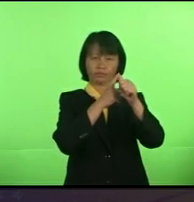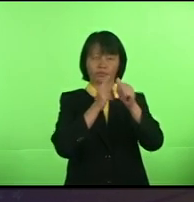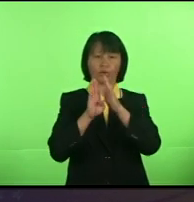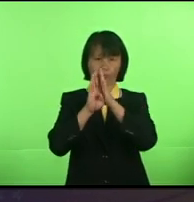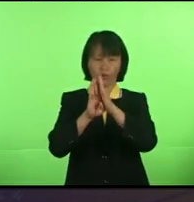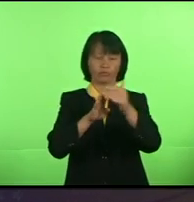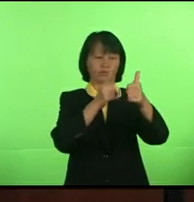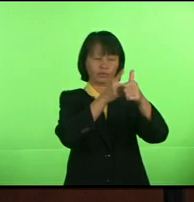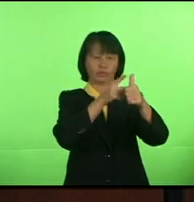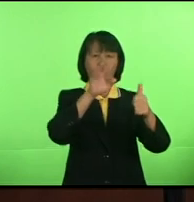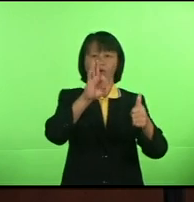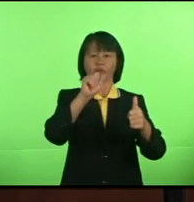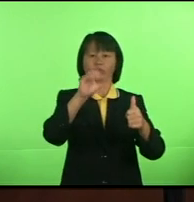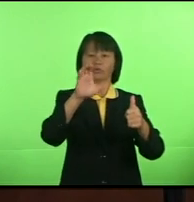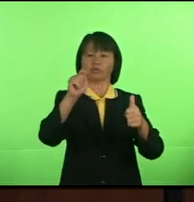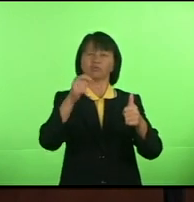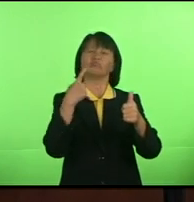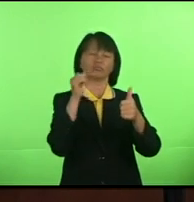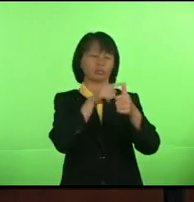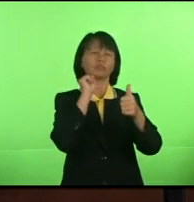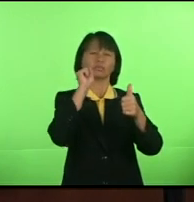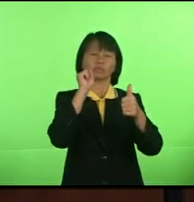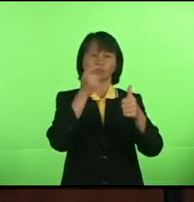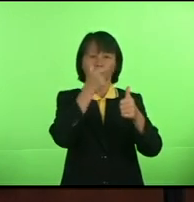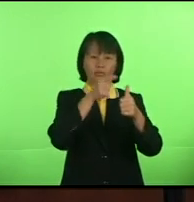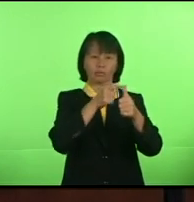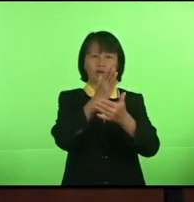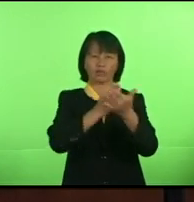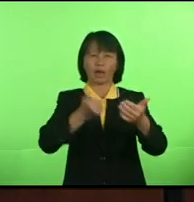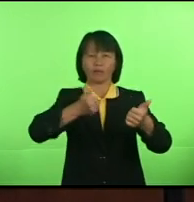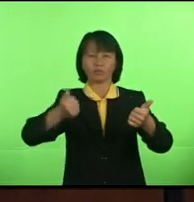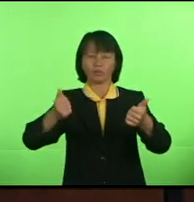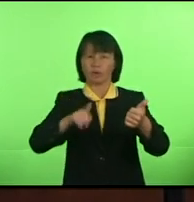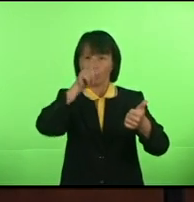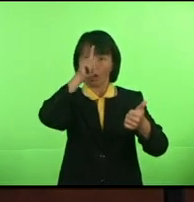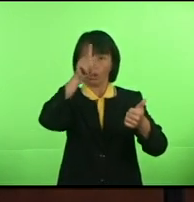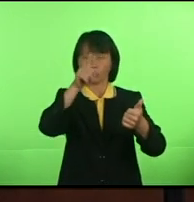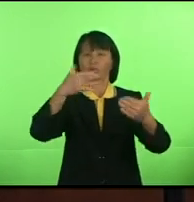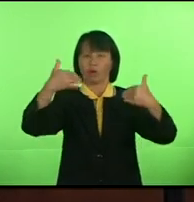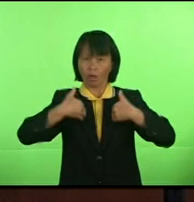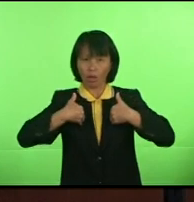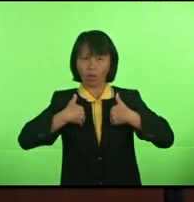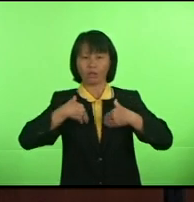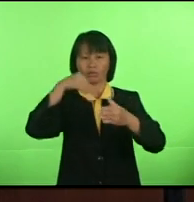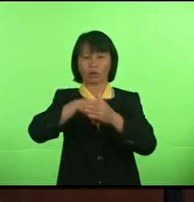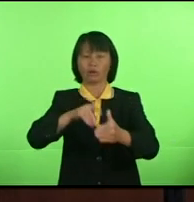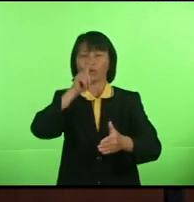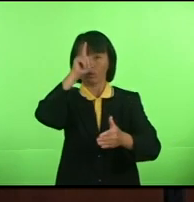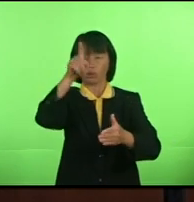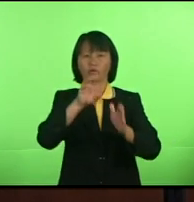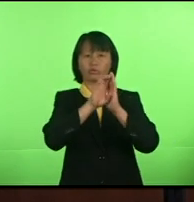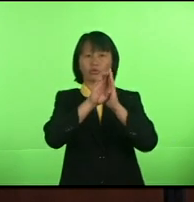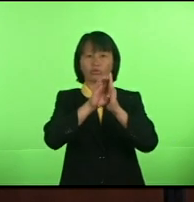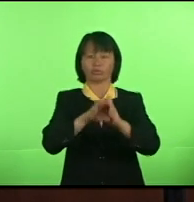evidence is fact. What is fact? Fact is information from something that actually exists in reality, for